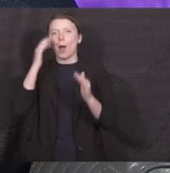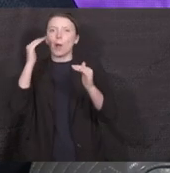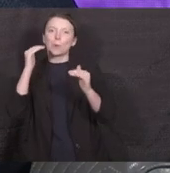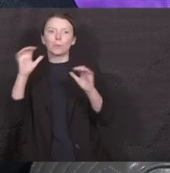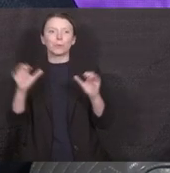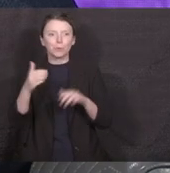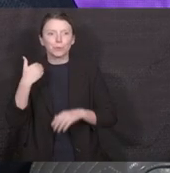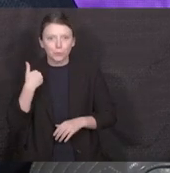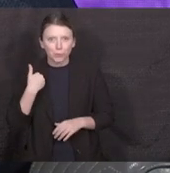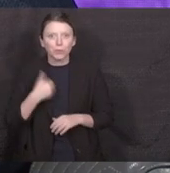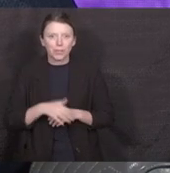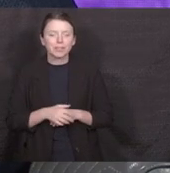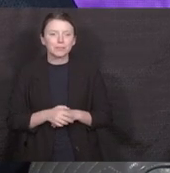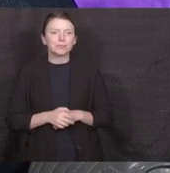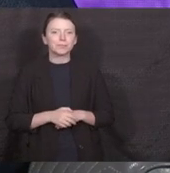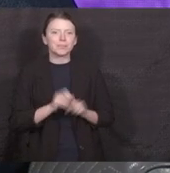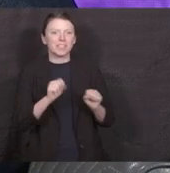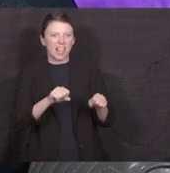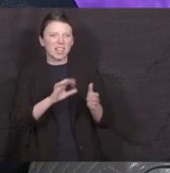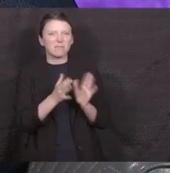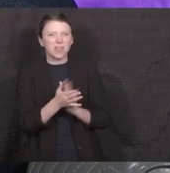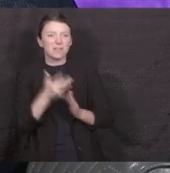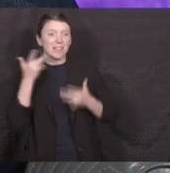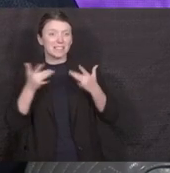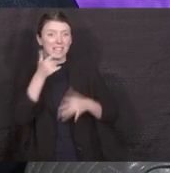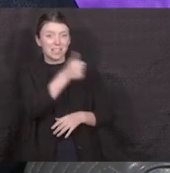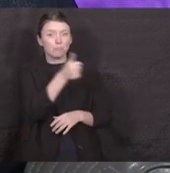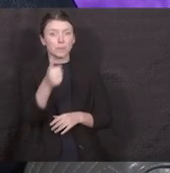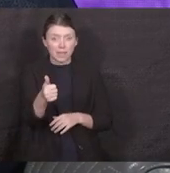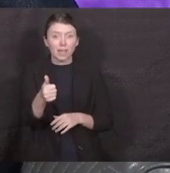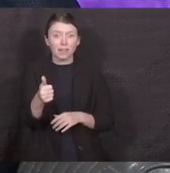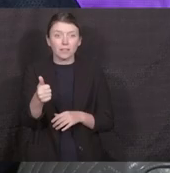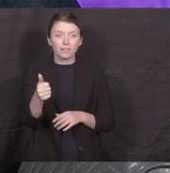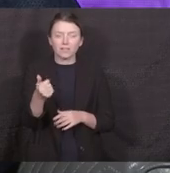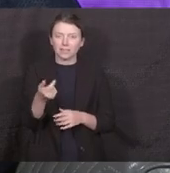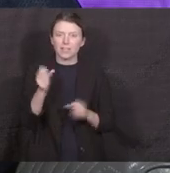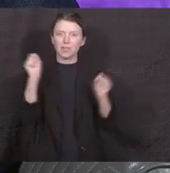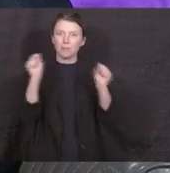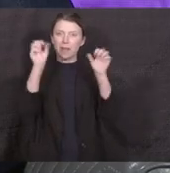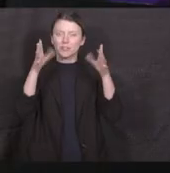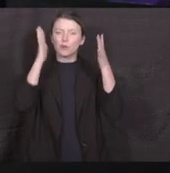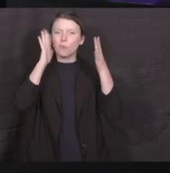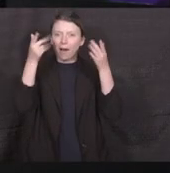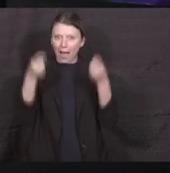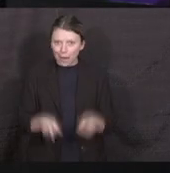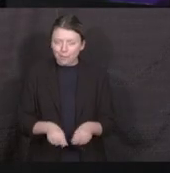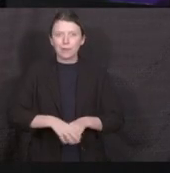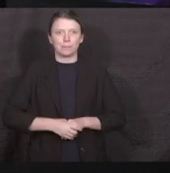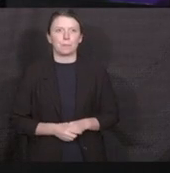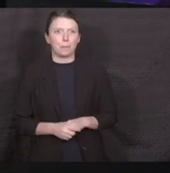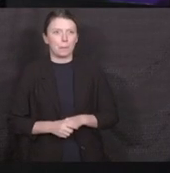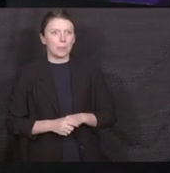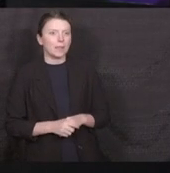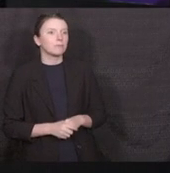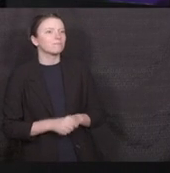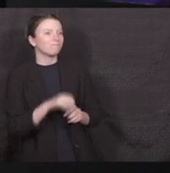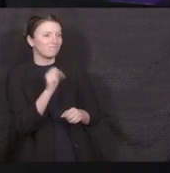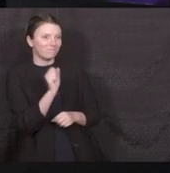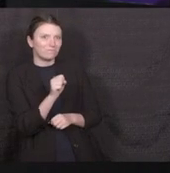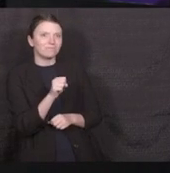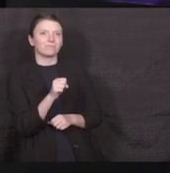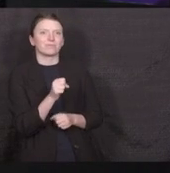And if they can get that excited themselves, magic happens. Yeah. I love that. There's so much about kind